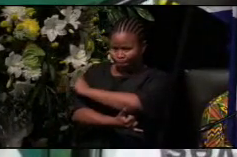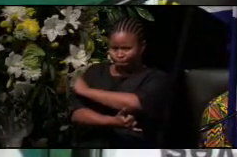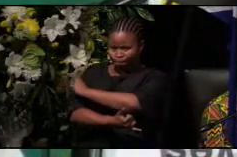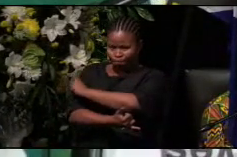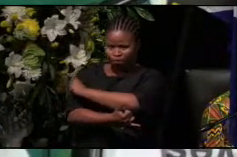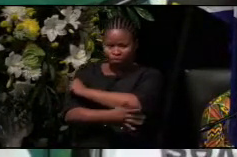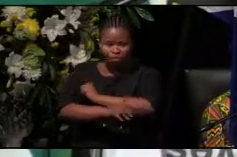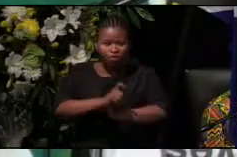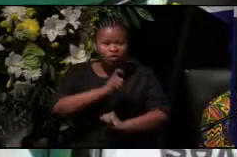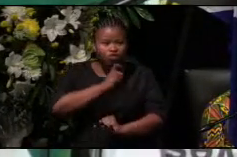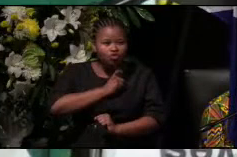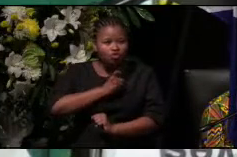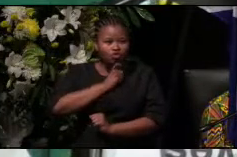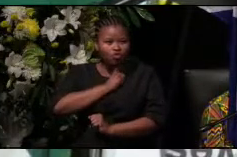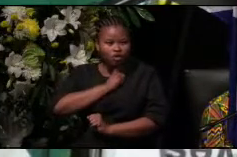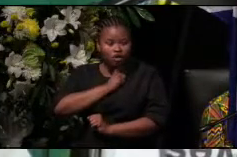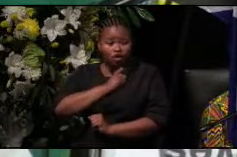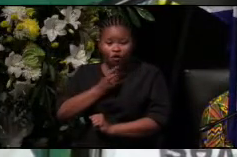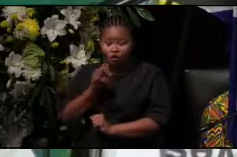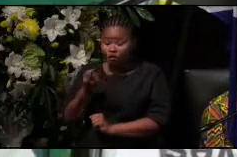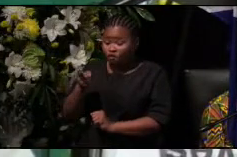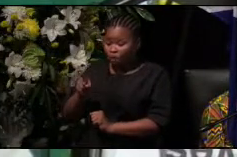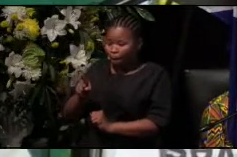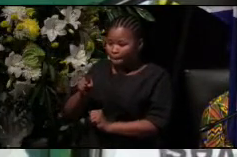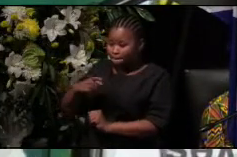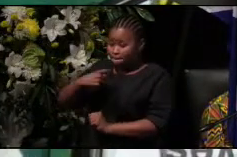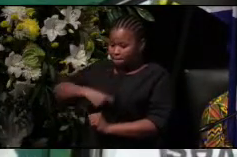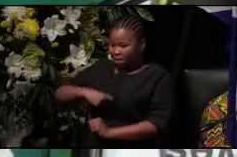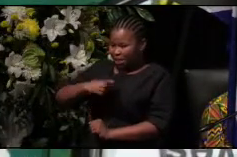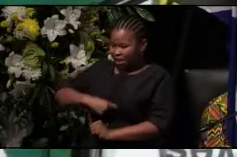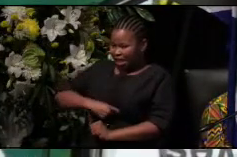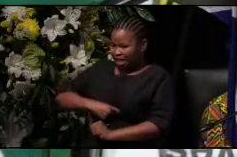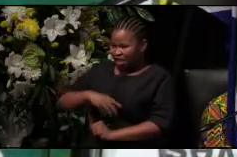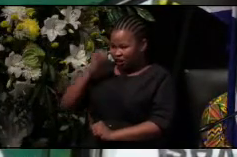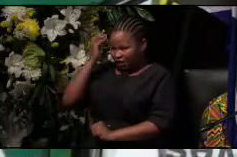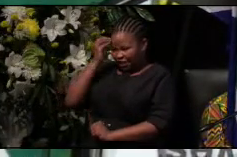being used for personal interest